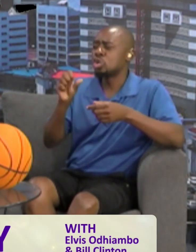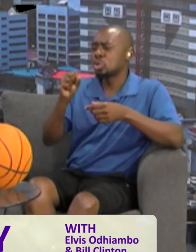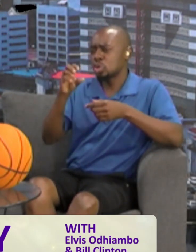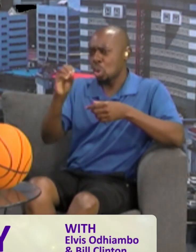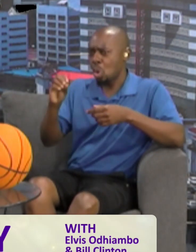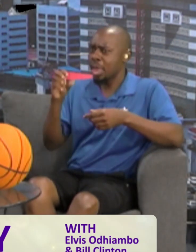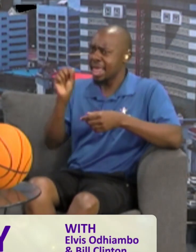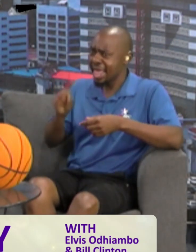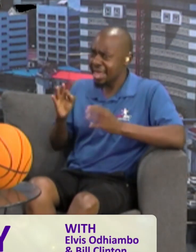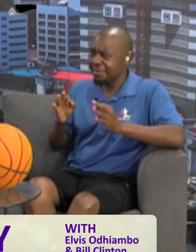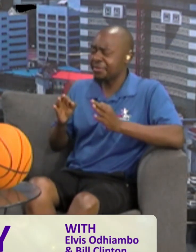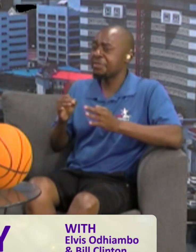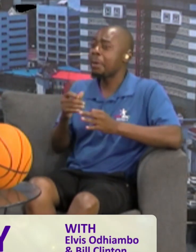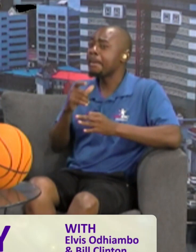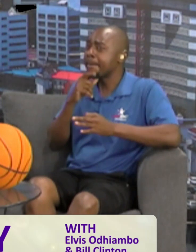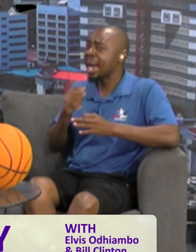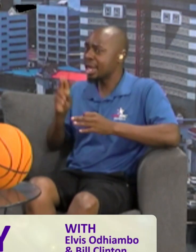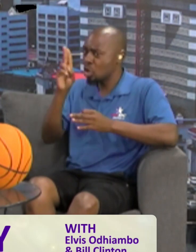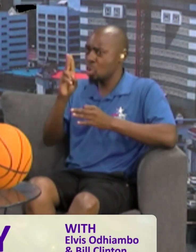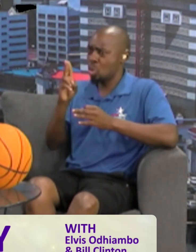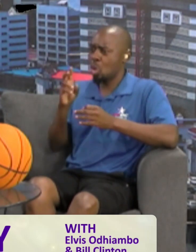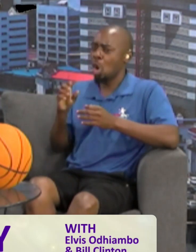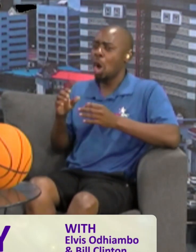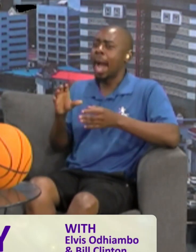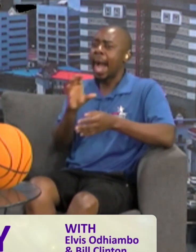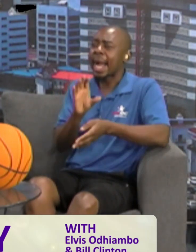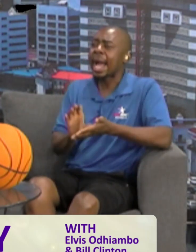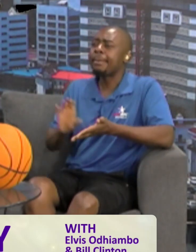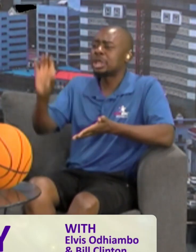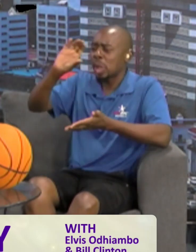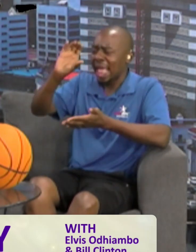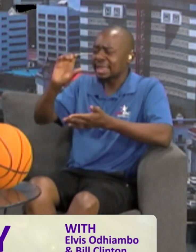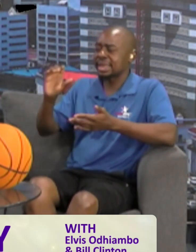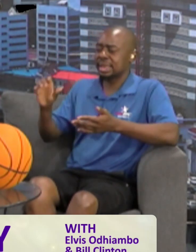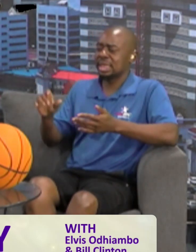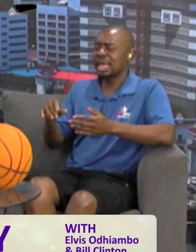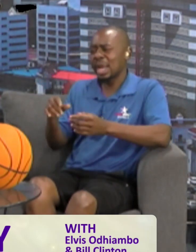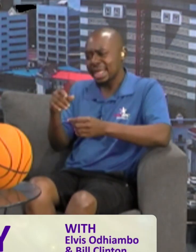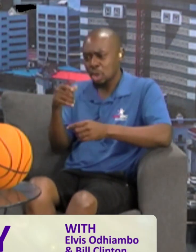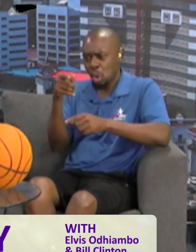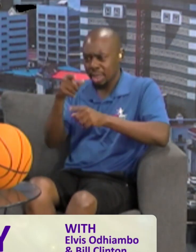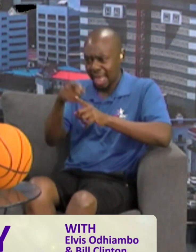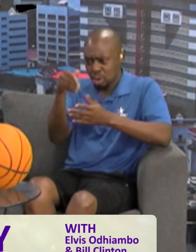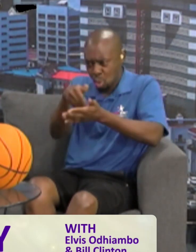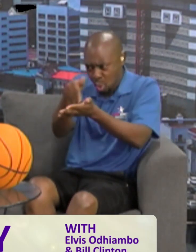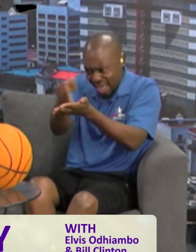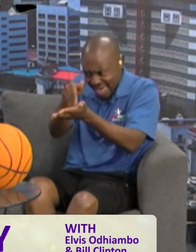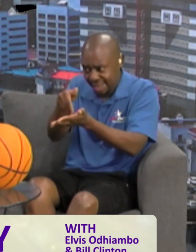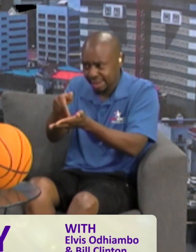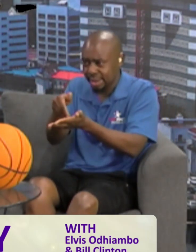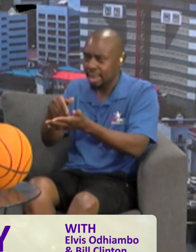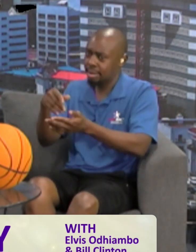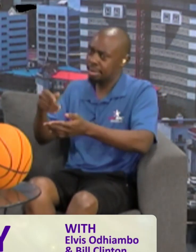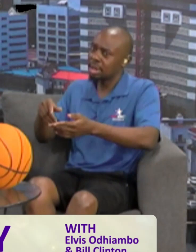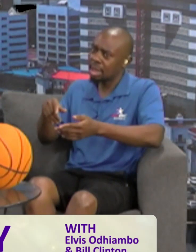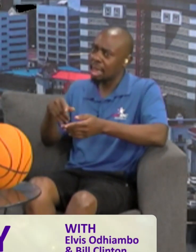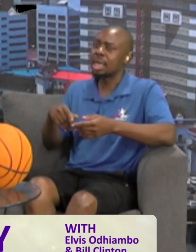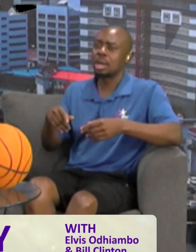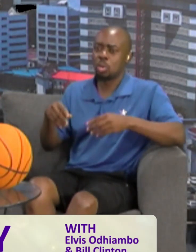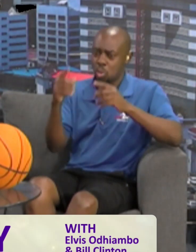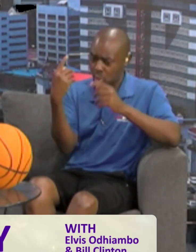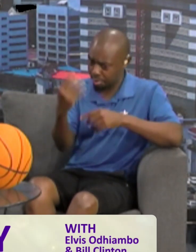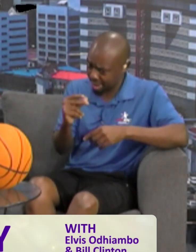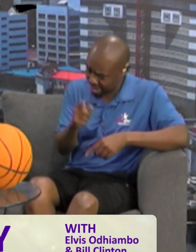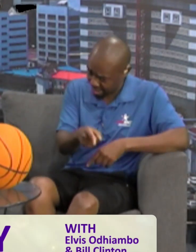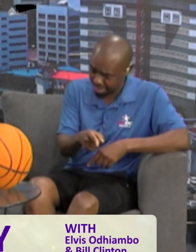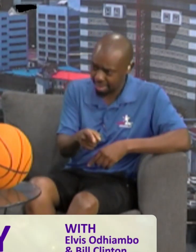Everton currently, they have a problem. So if Manchester United can capitalize on their problem and